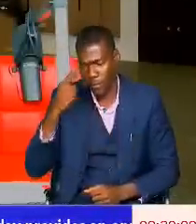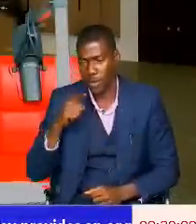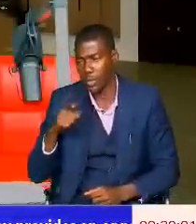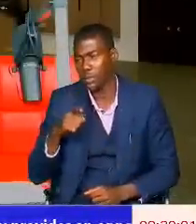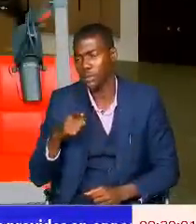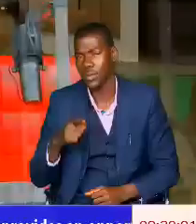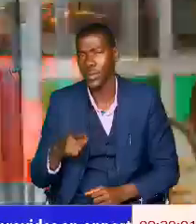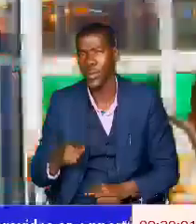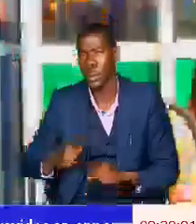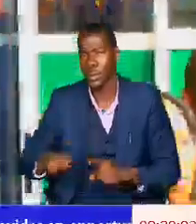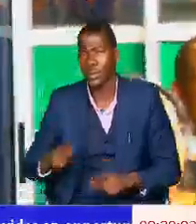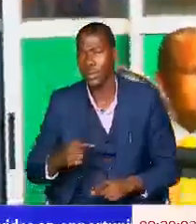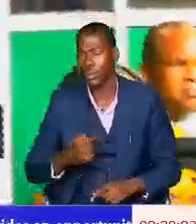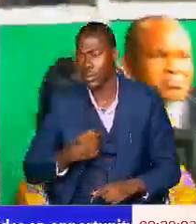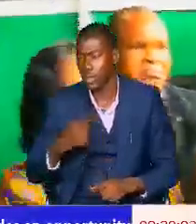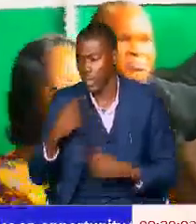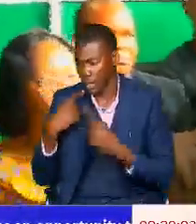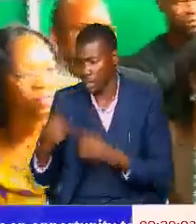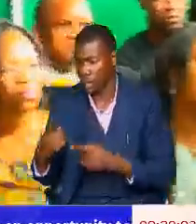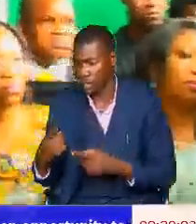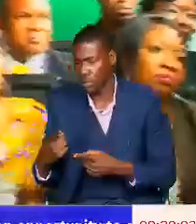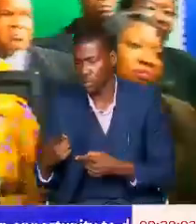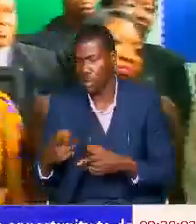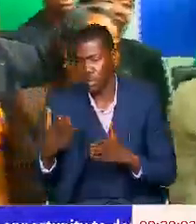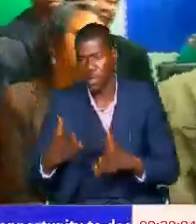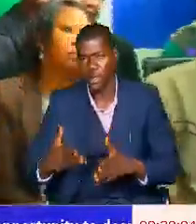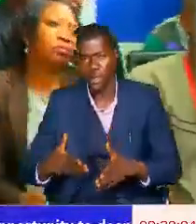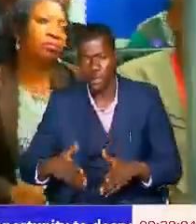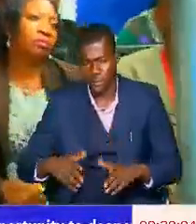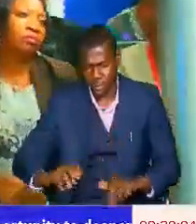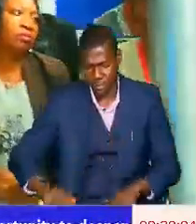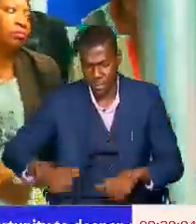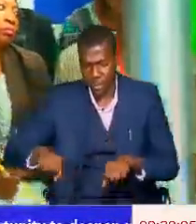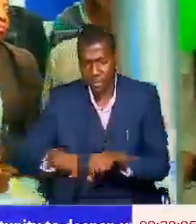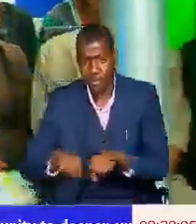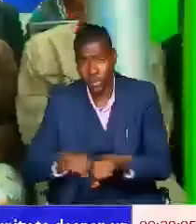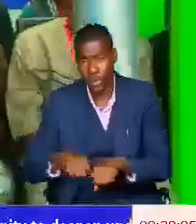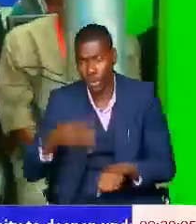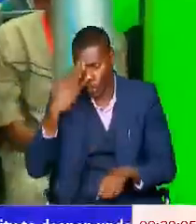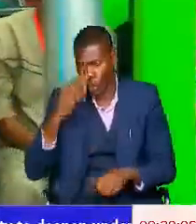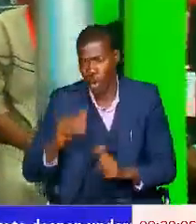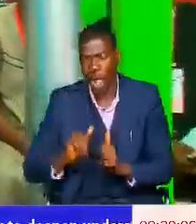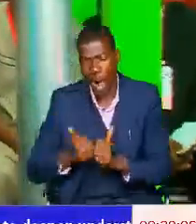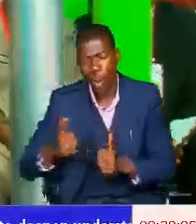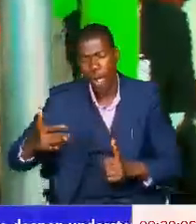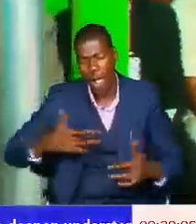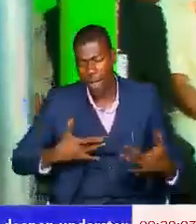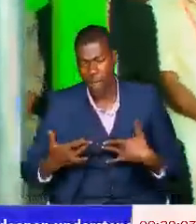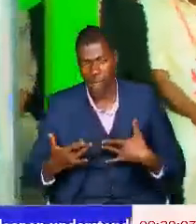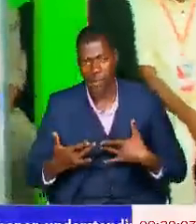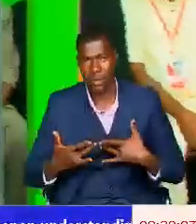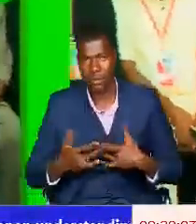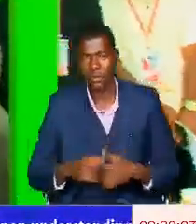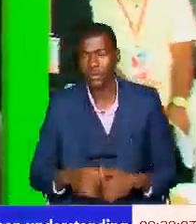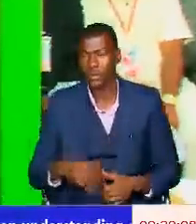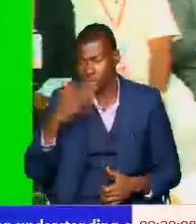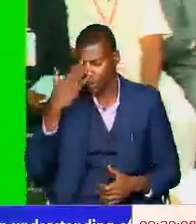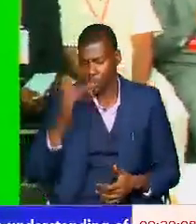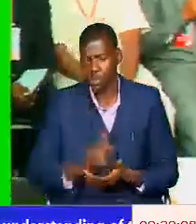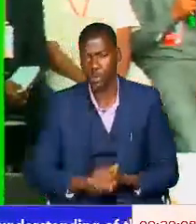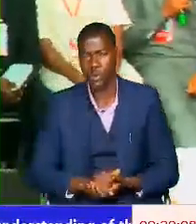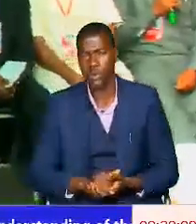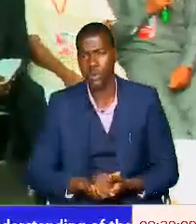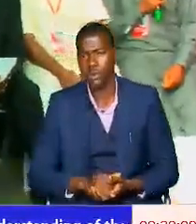tell you, person we wear shoe, na inside wear the shoe they pinch and pass. You know,